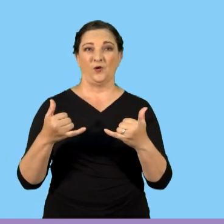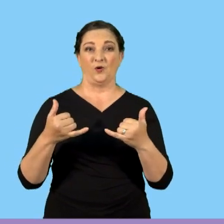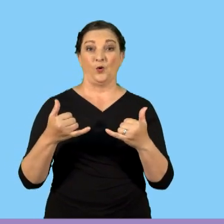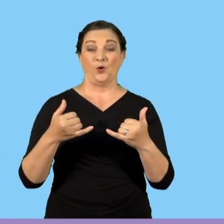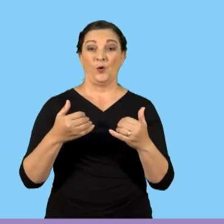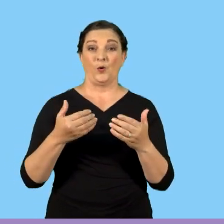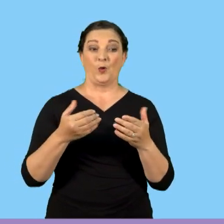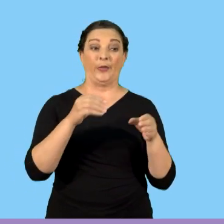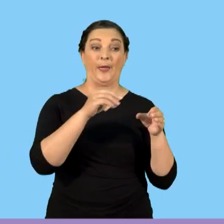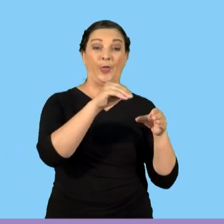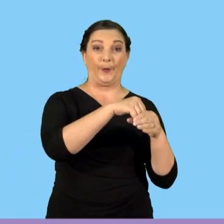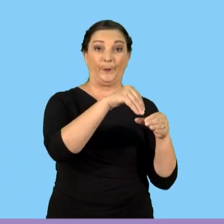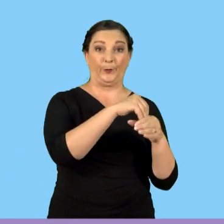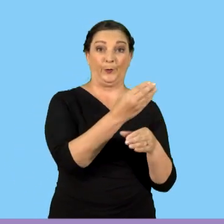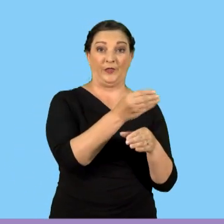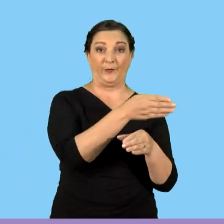missing